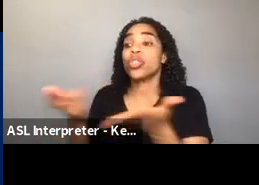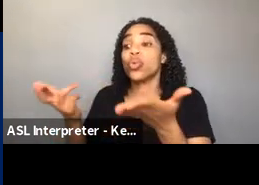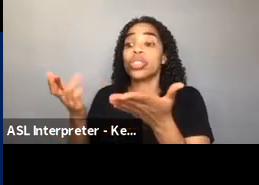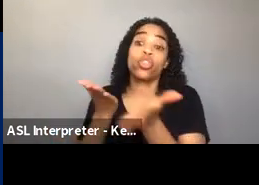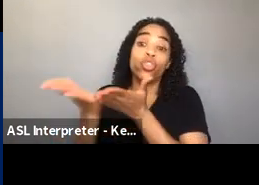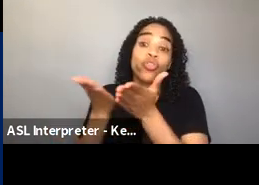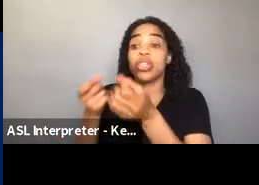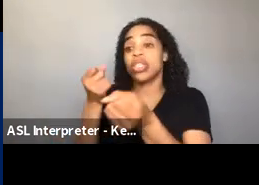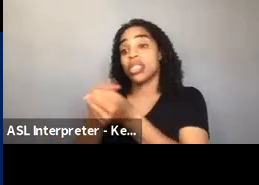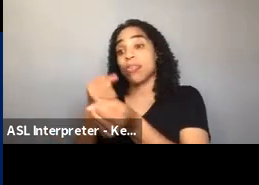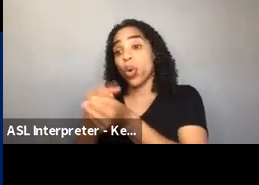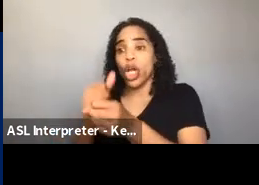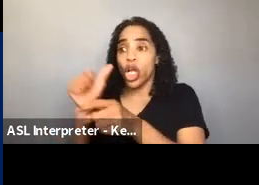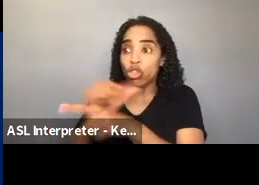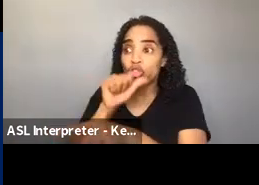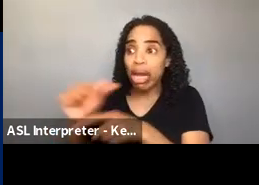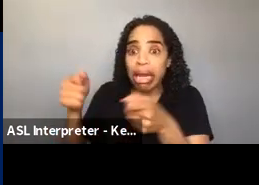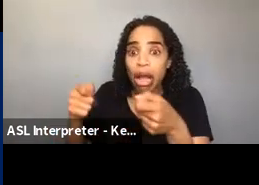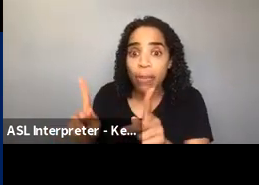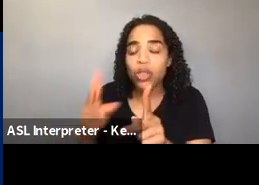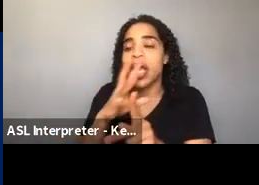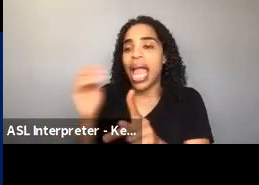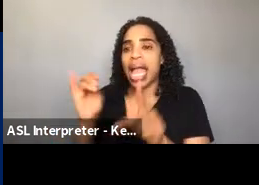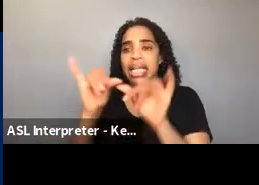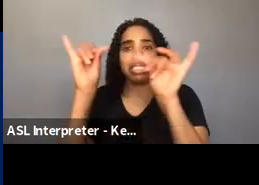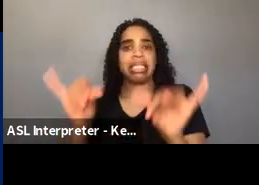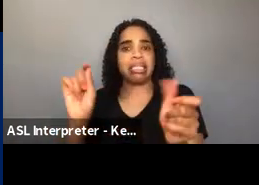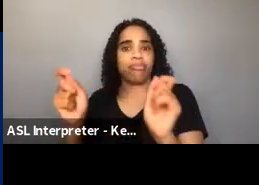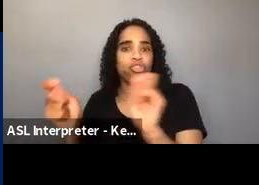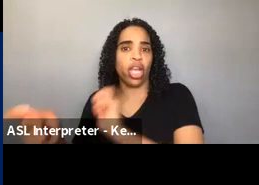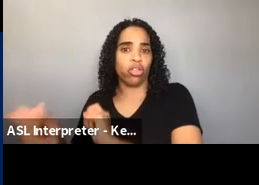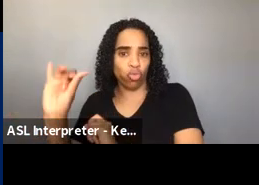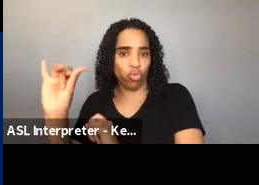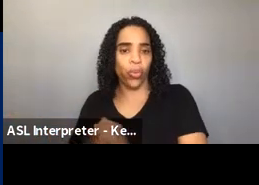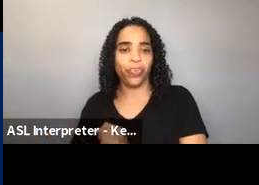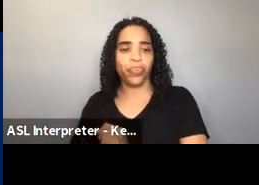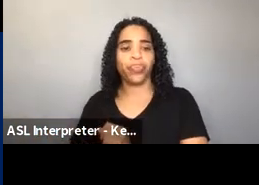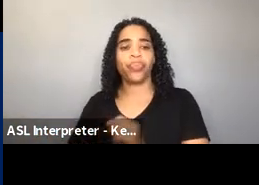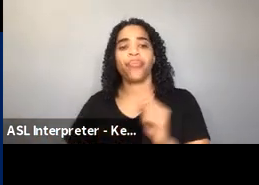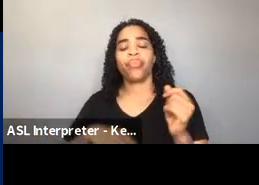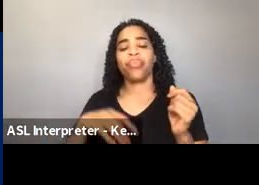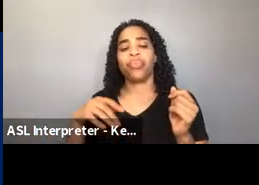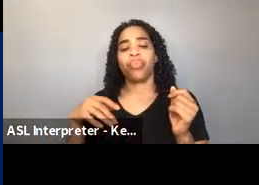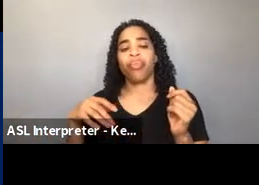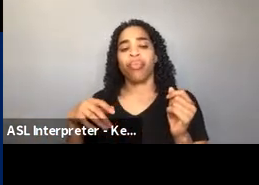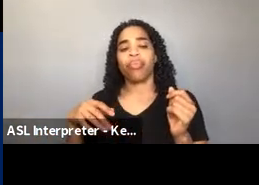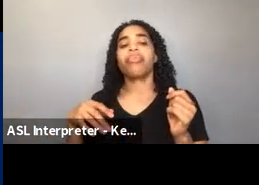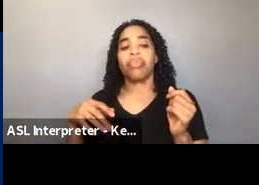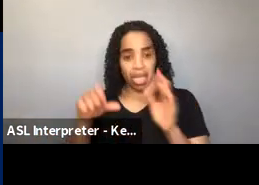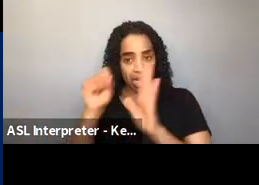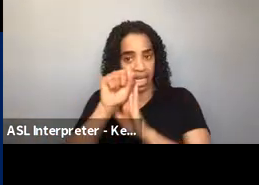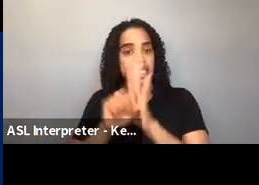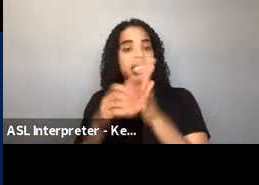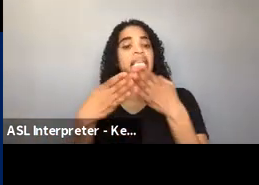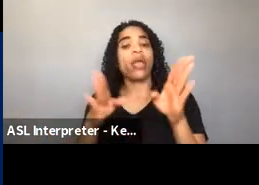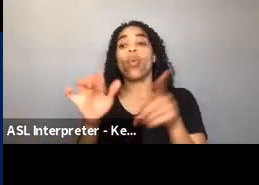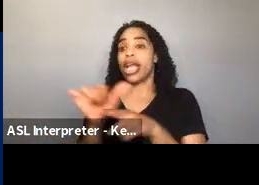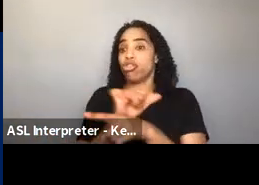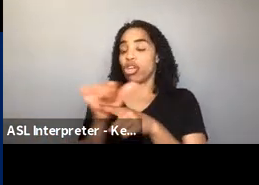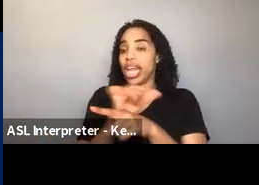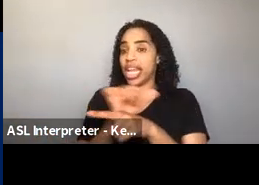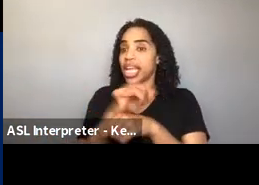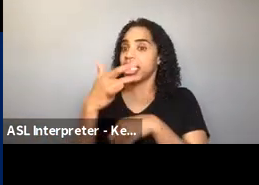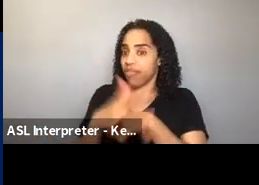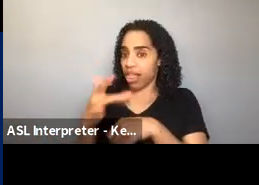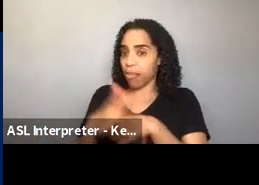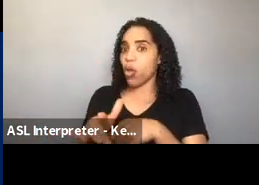training opportunities, and system changes. Statewide training is also provided to ADRC providers to